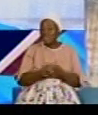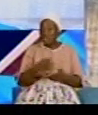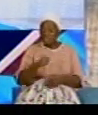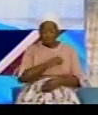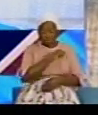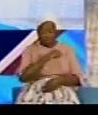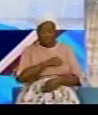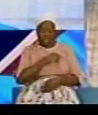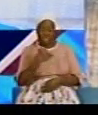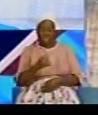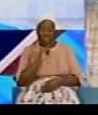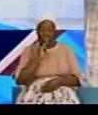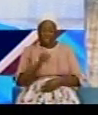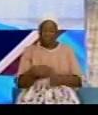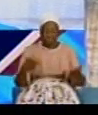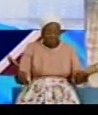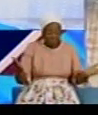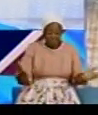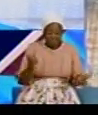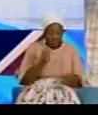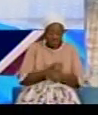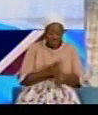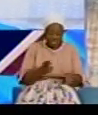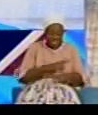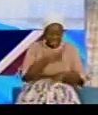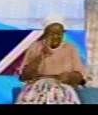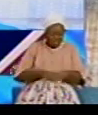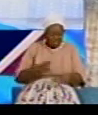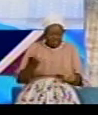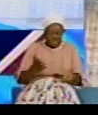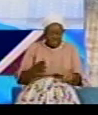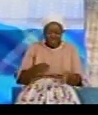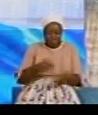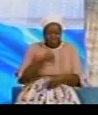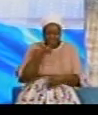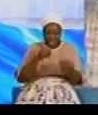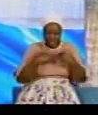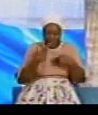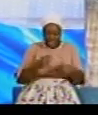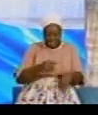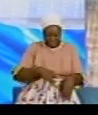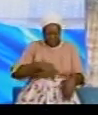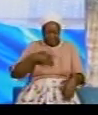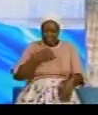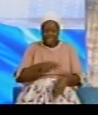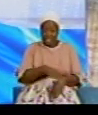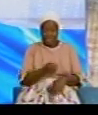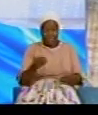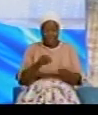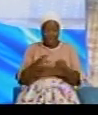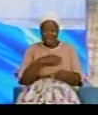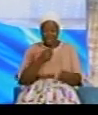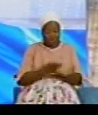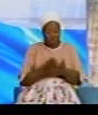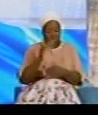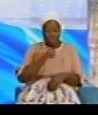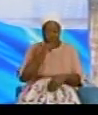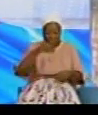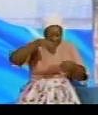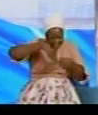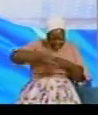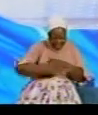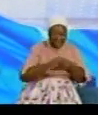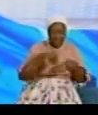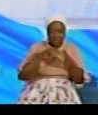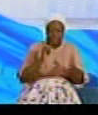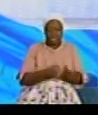callous, cauterized, hardened, and truth cannot penetrate anymore. And